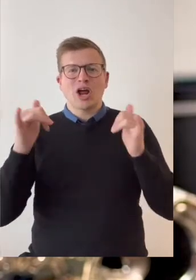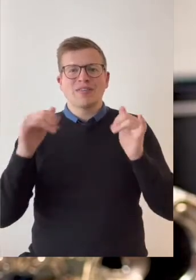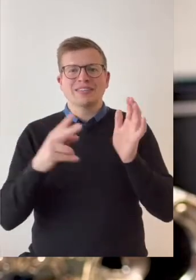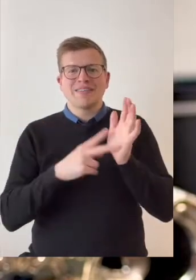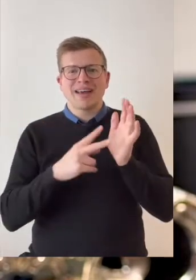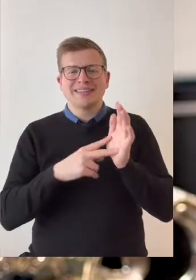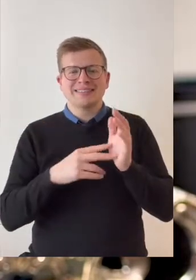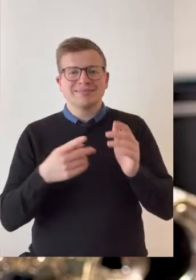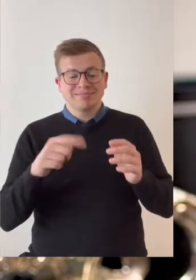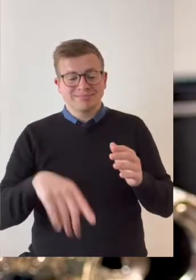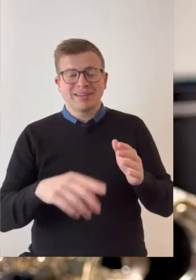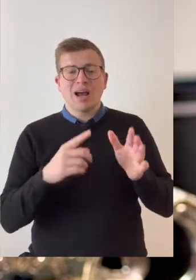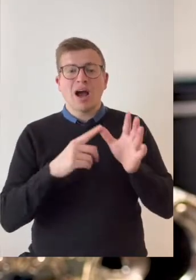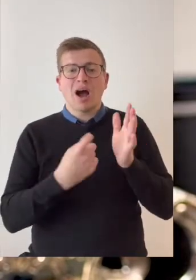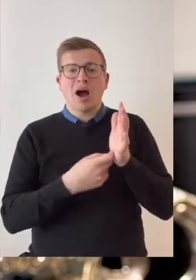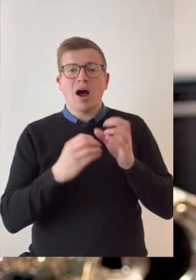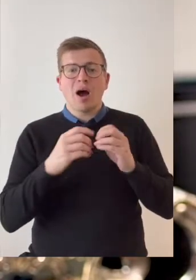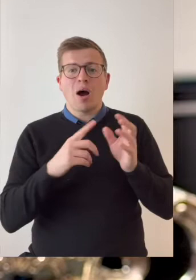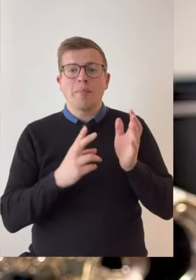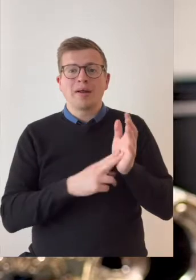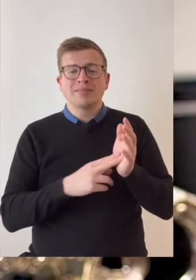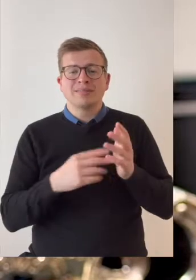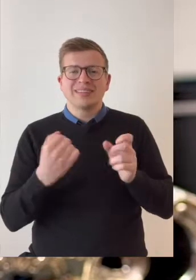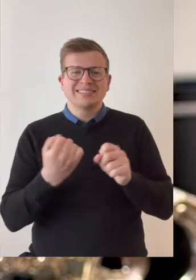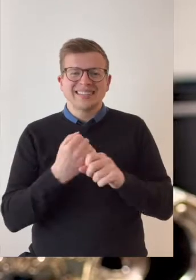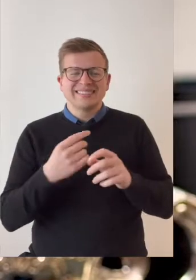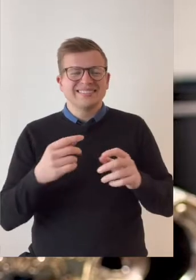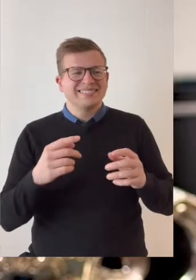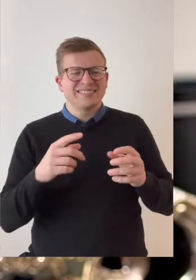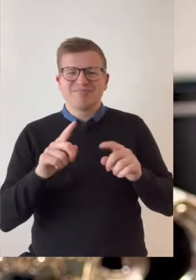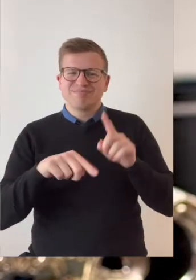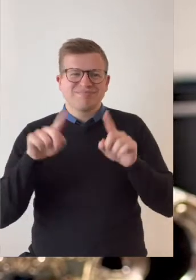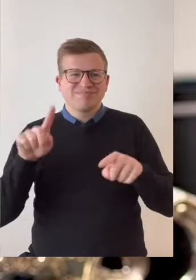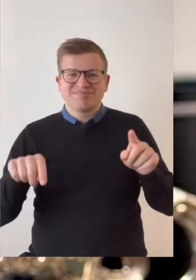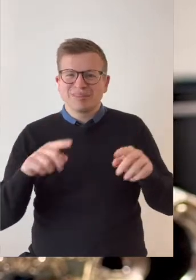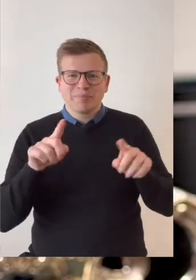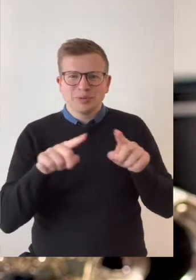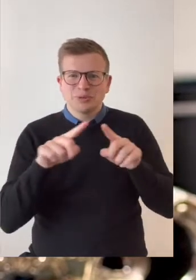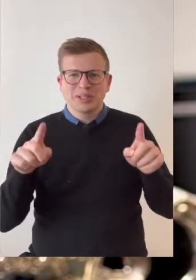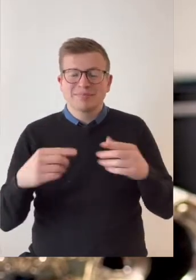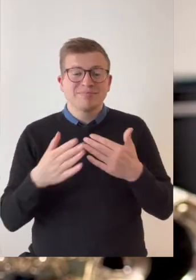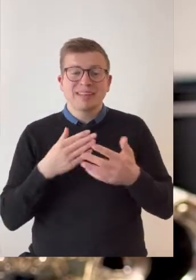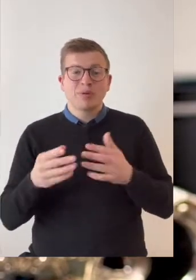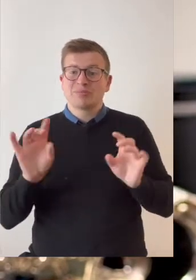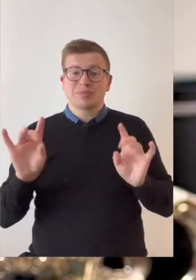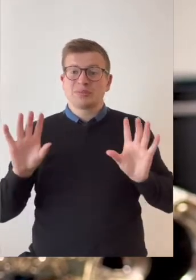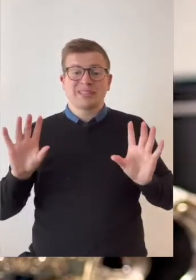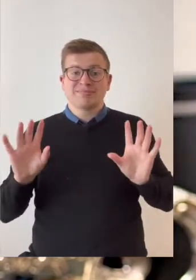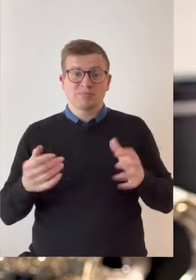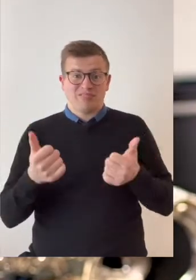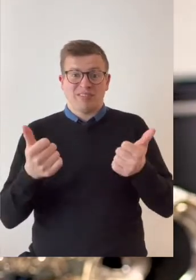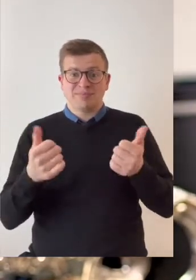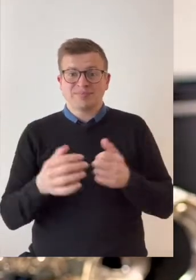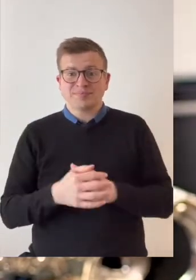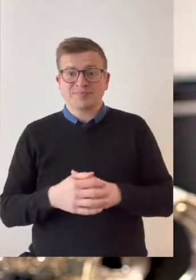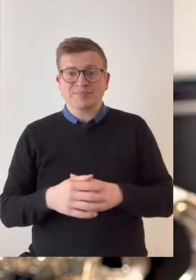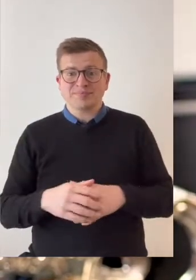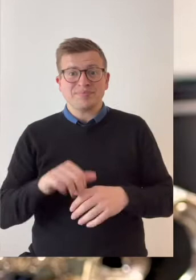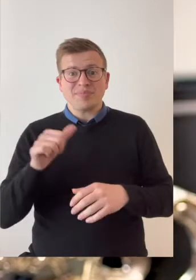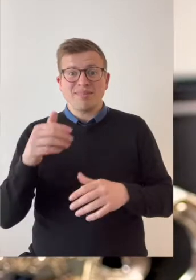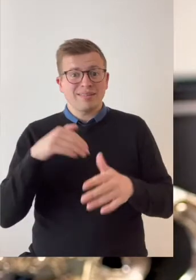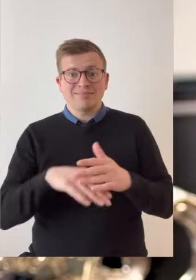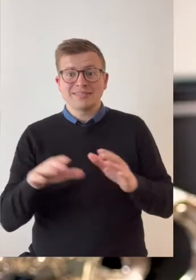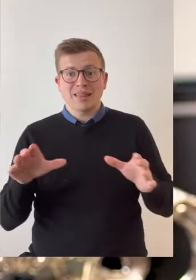Arban, and did a bit out of, you know, different movement. Anyway, that was it, so fine. And